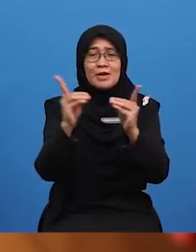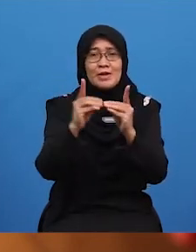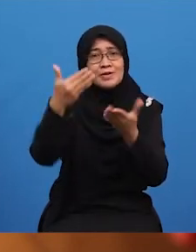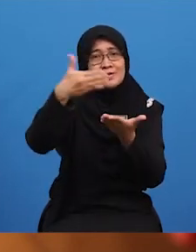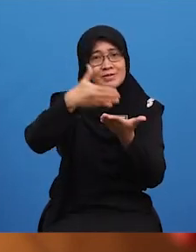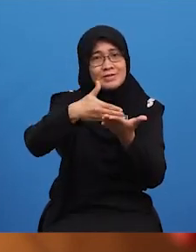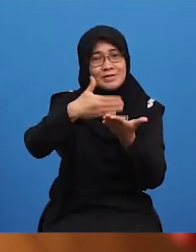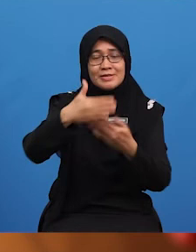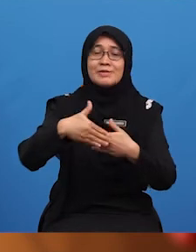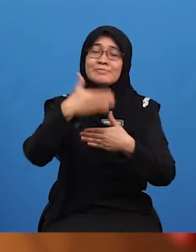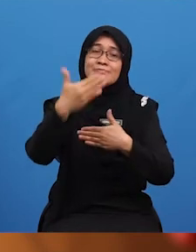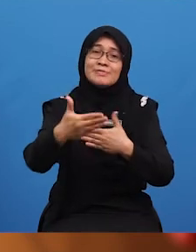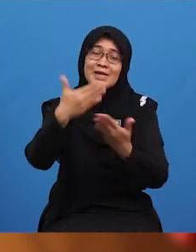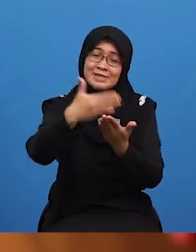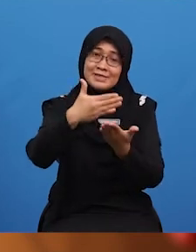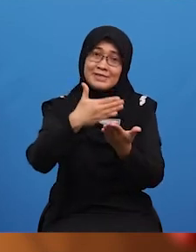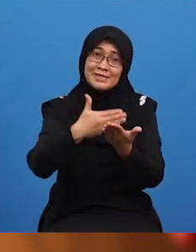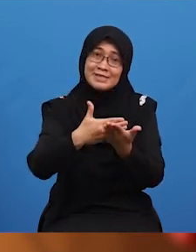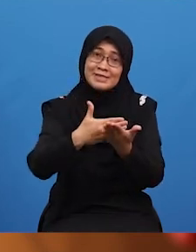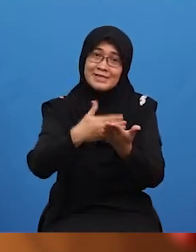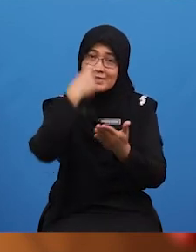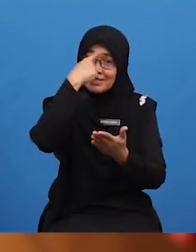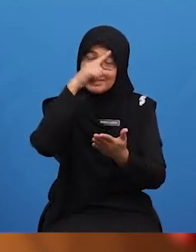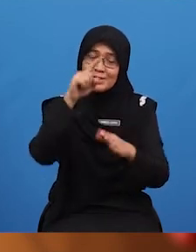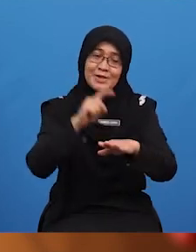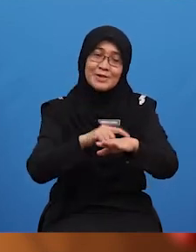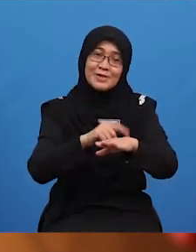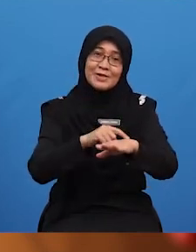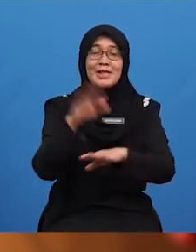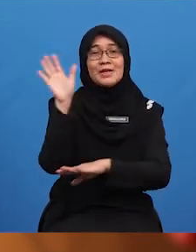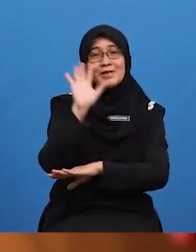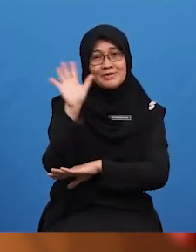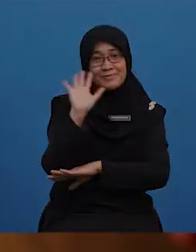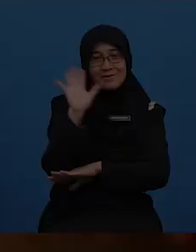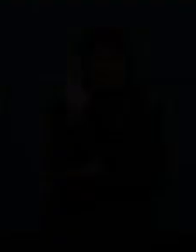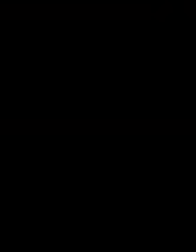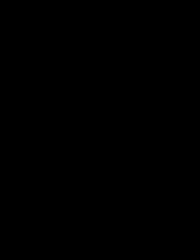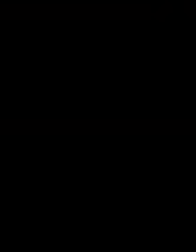in next lesson for more ways to tell the time. Bye for now.